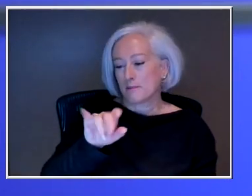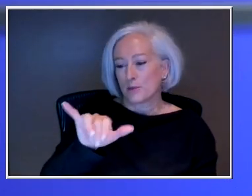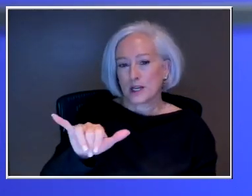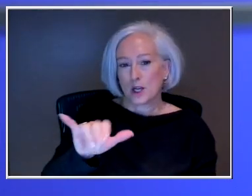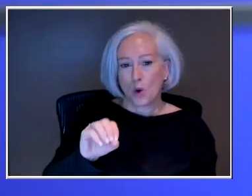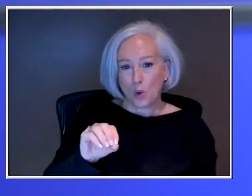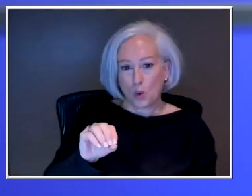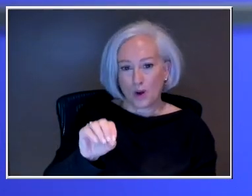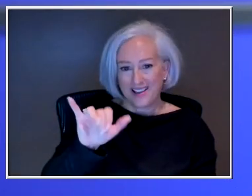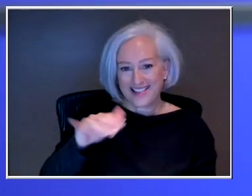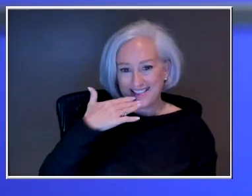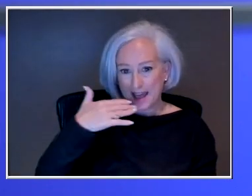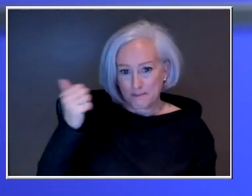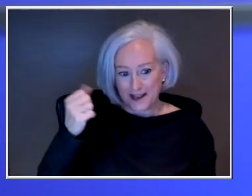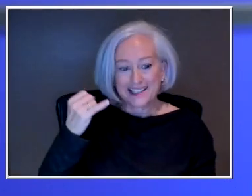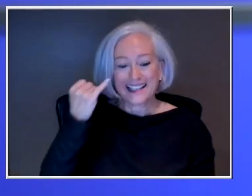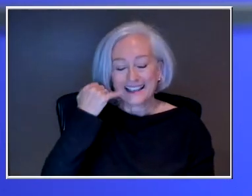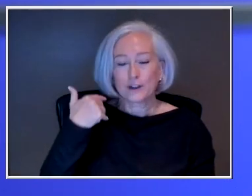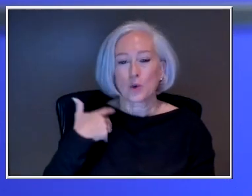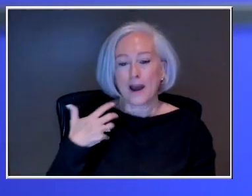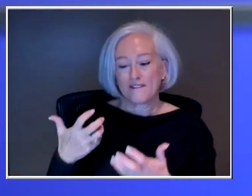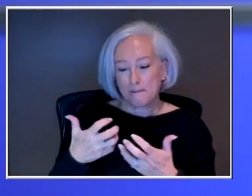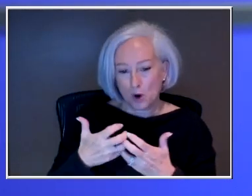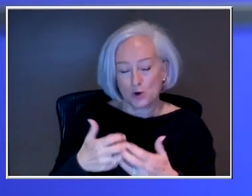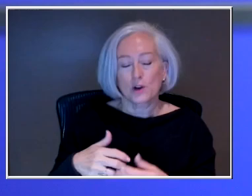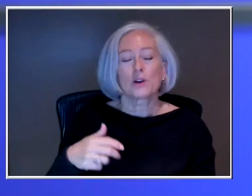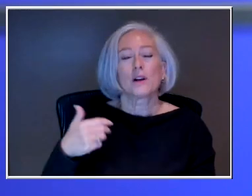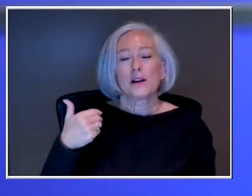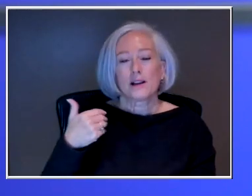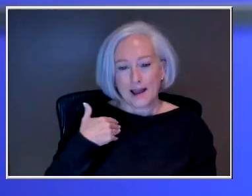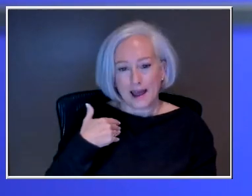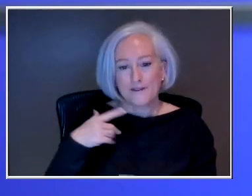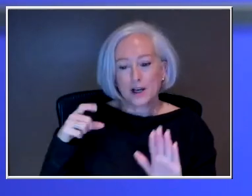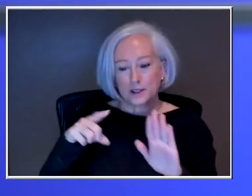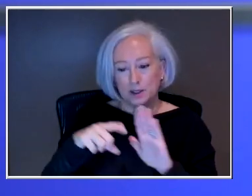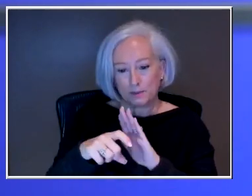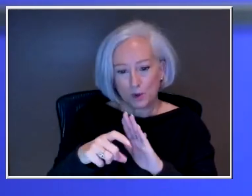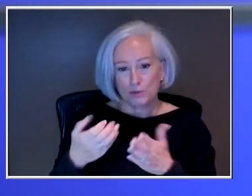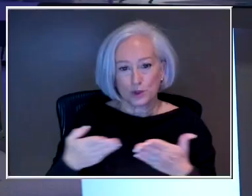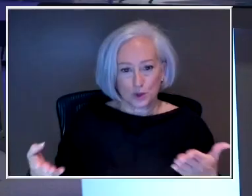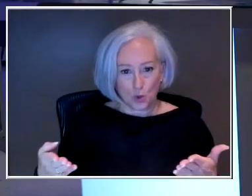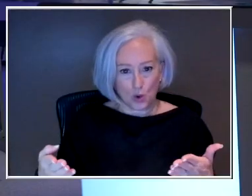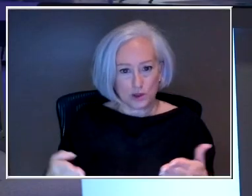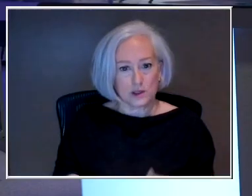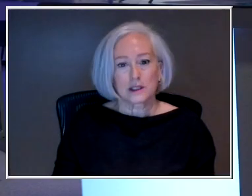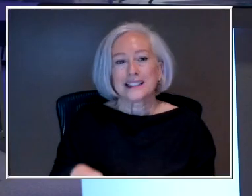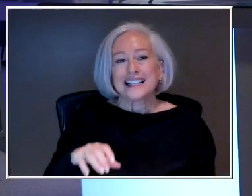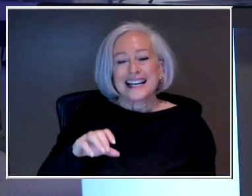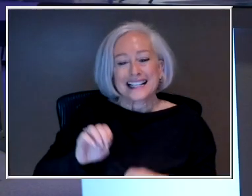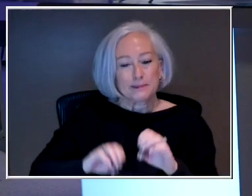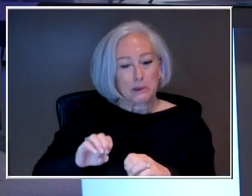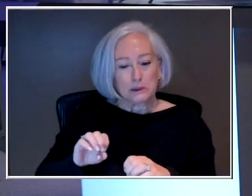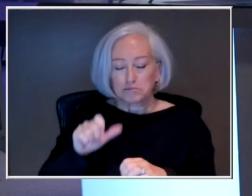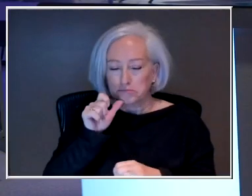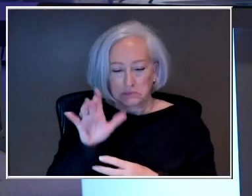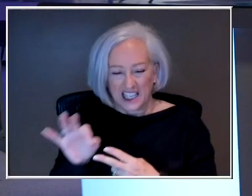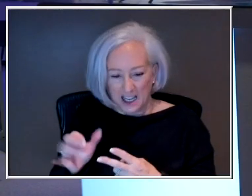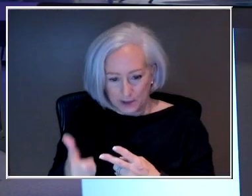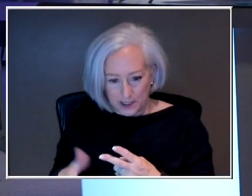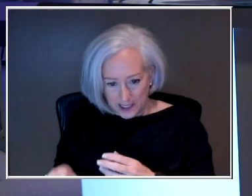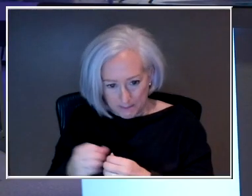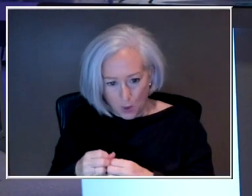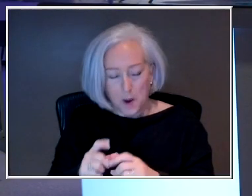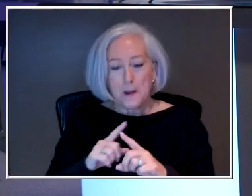but if not, eggs are also not experimental anymore, so freezing eggs is also a great option. So let's talk about what happens during